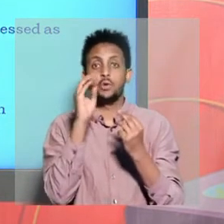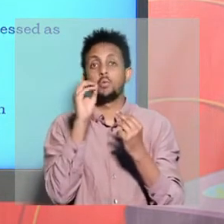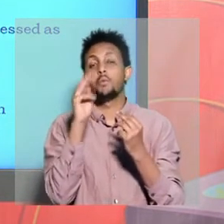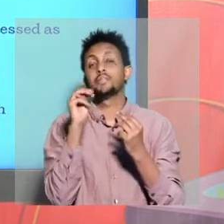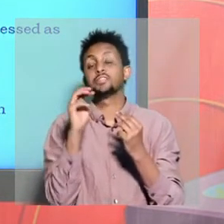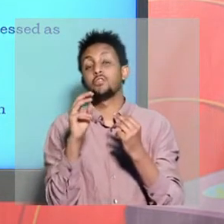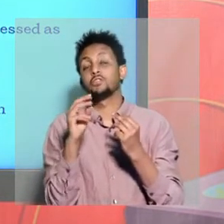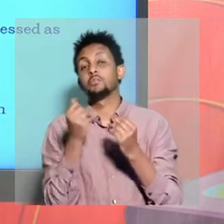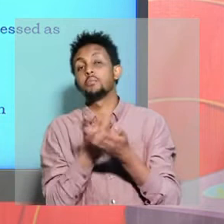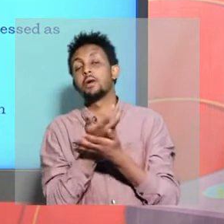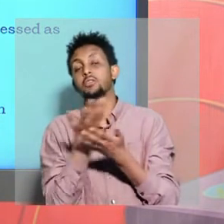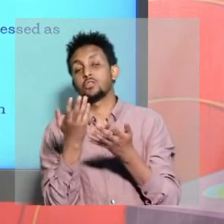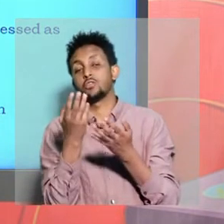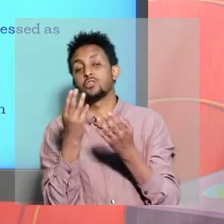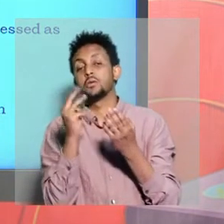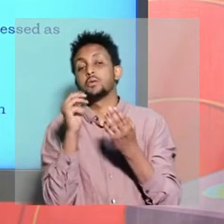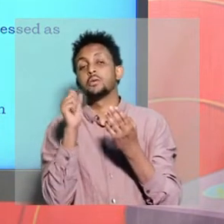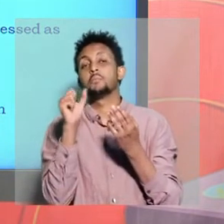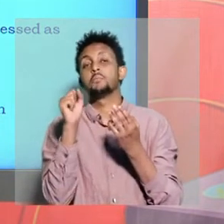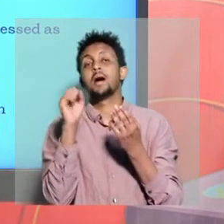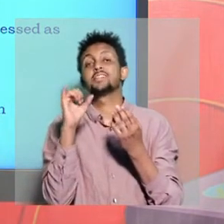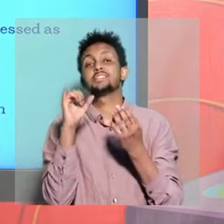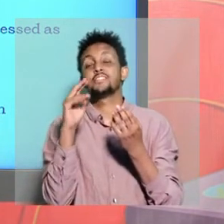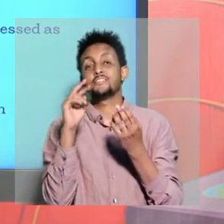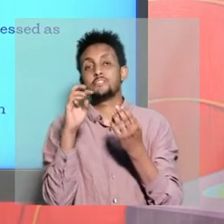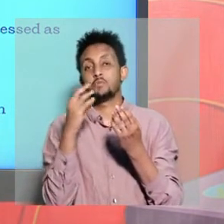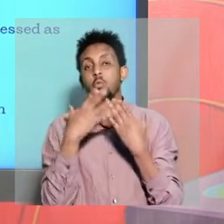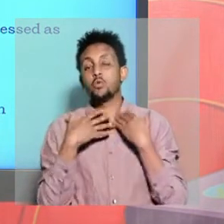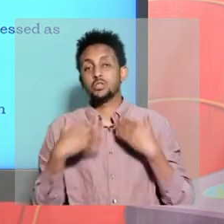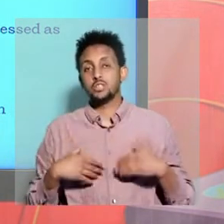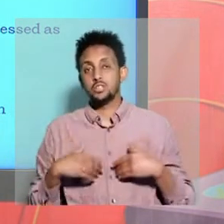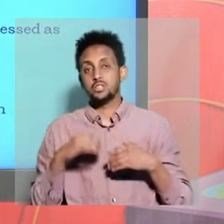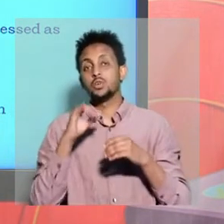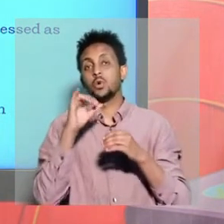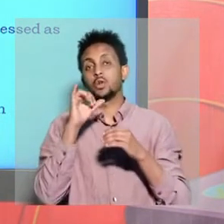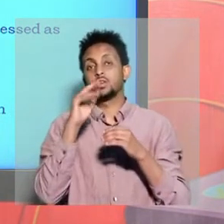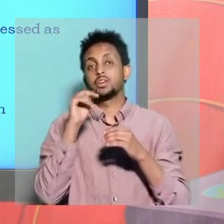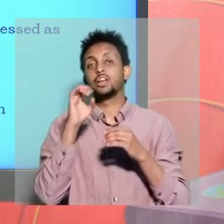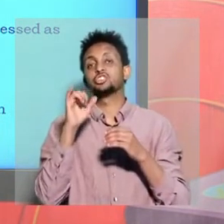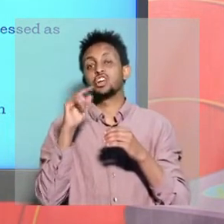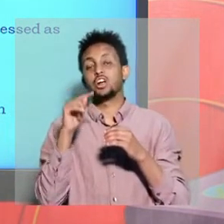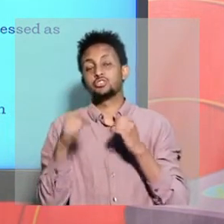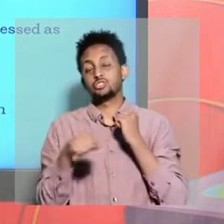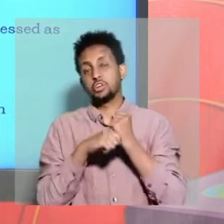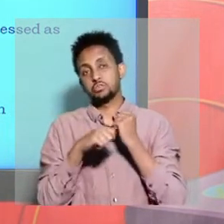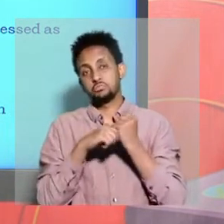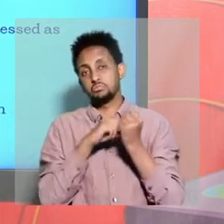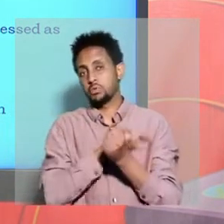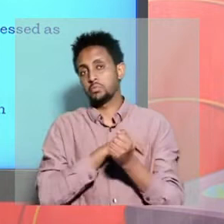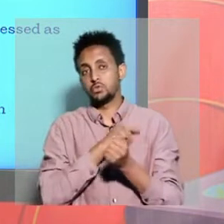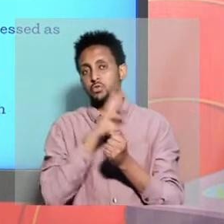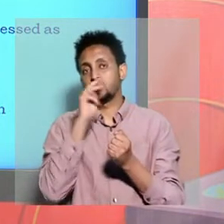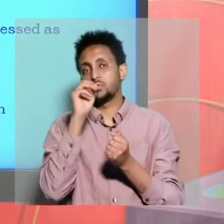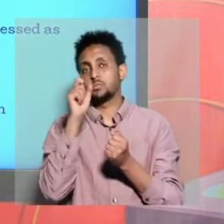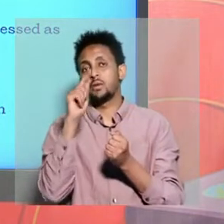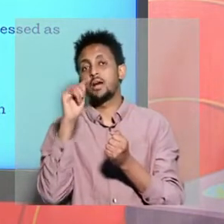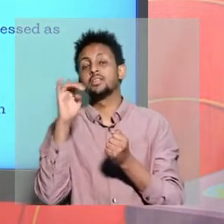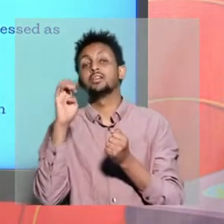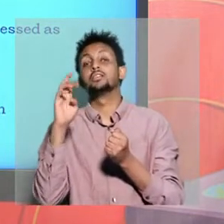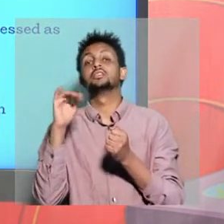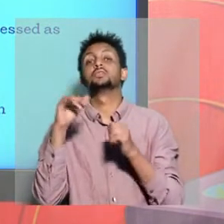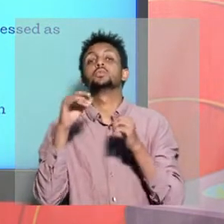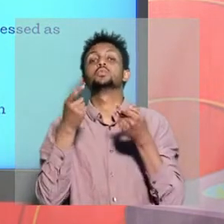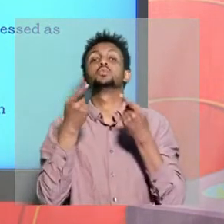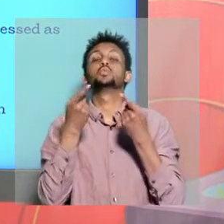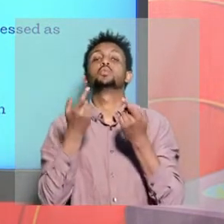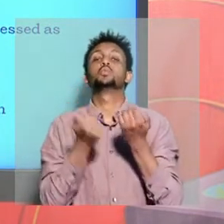property of a matter or massive body, inertia, and so on. Like that, charge is also a property of a matter in which a